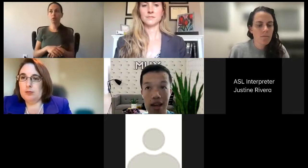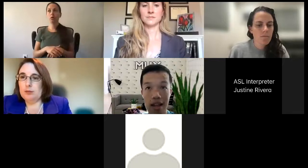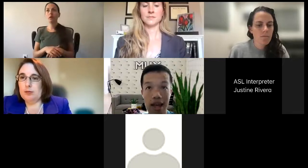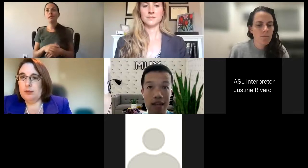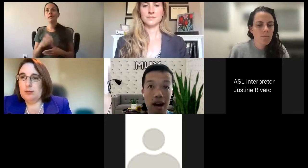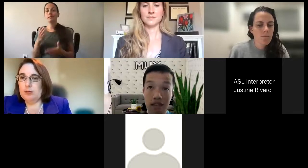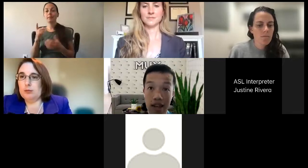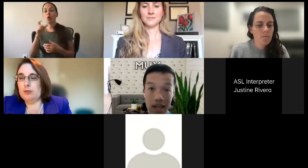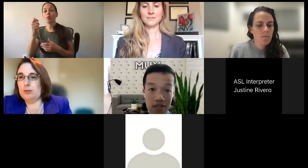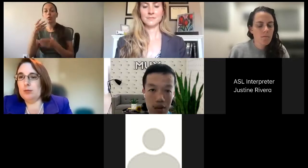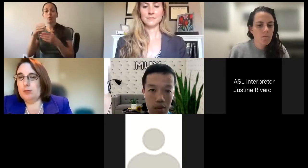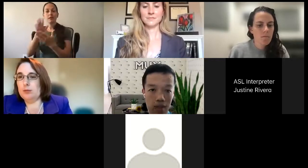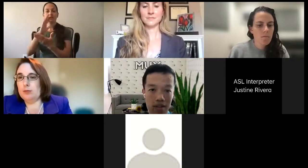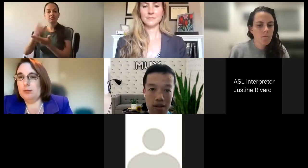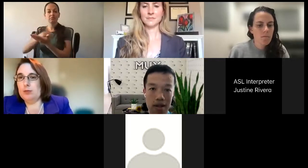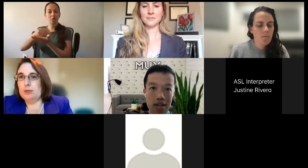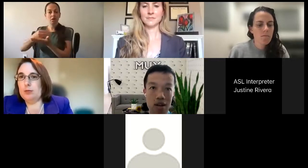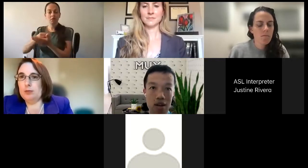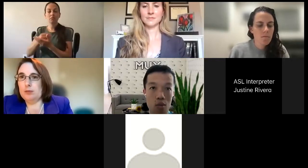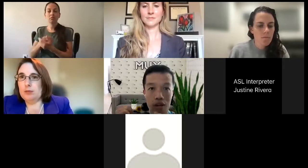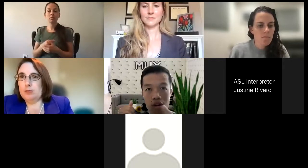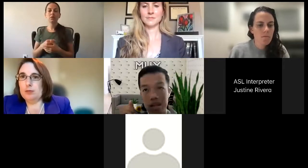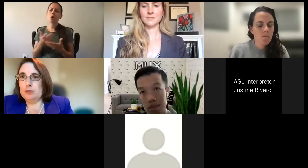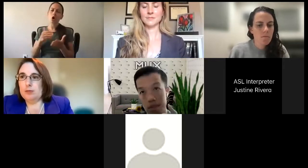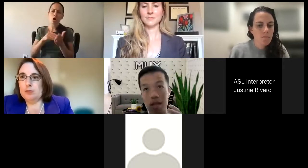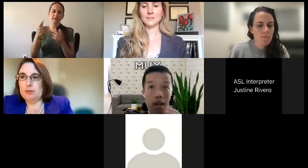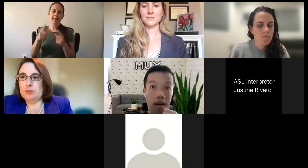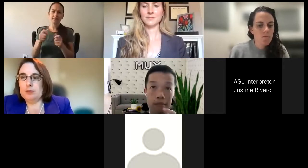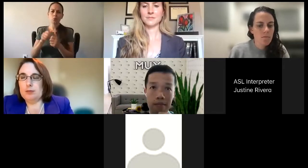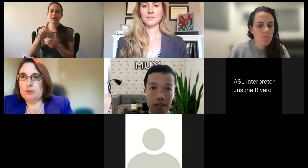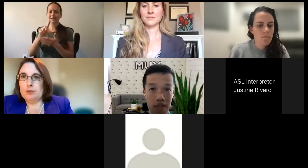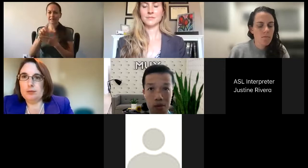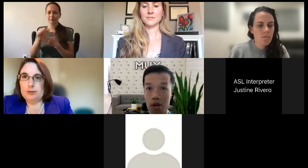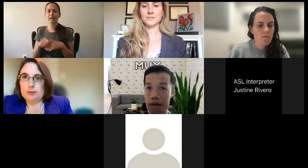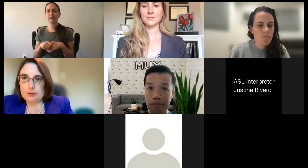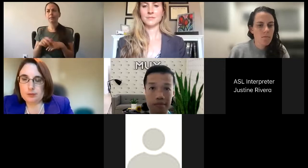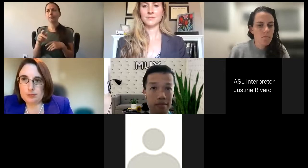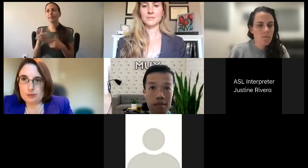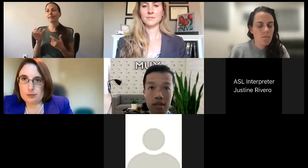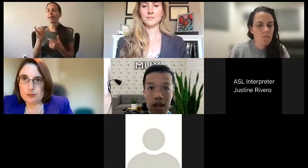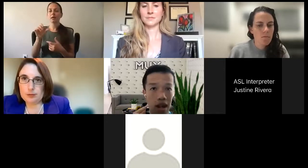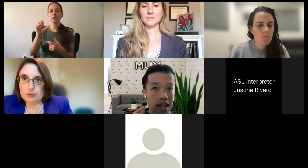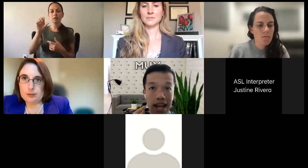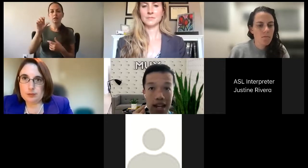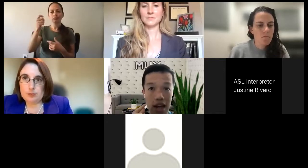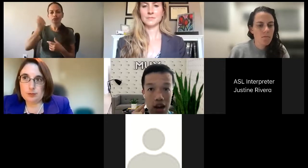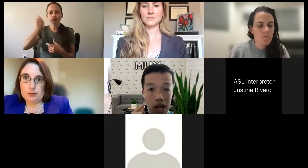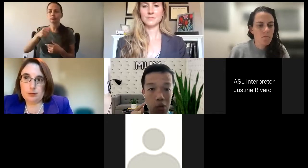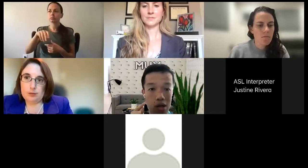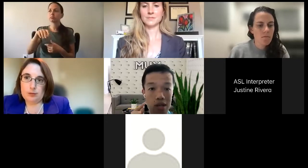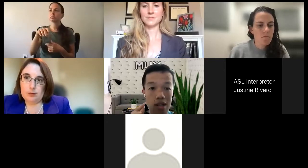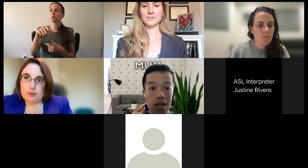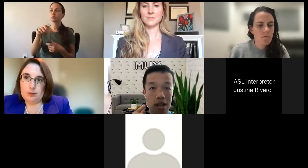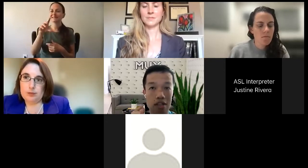income, and that is often the case for people with disabilities, whether you're on disability income, self-employment, a lot of